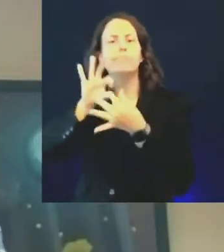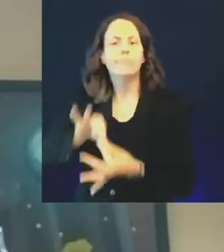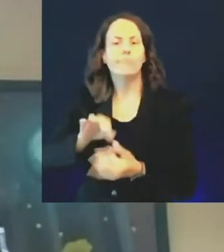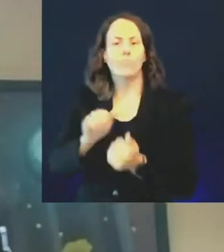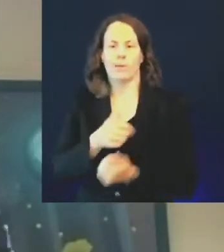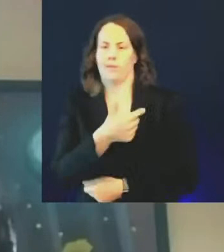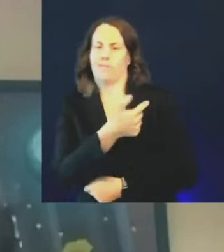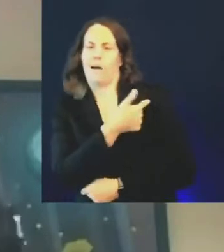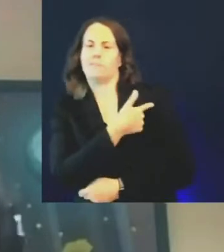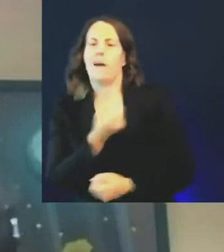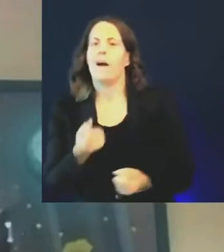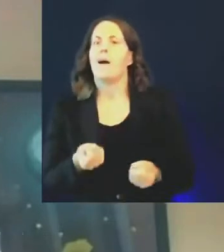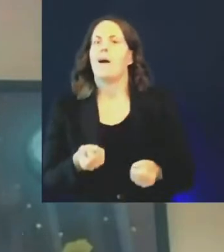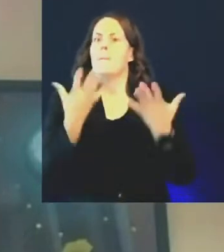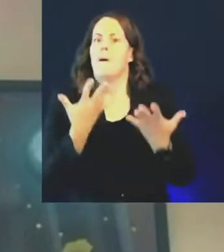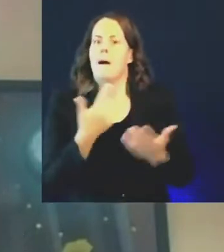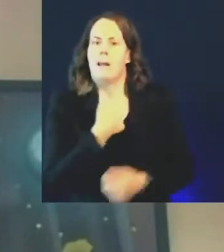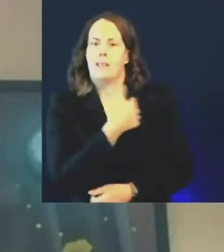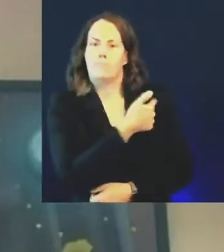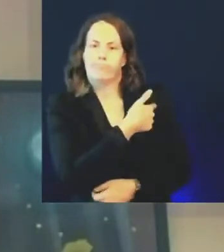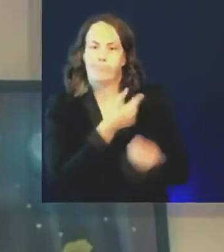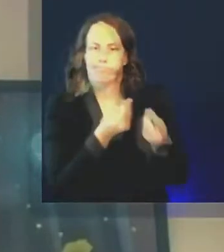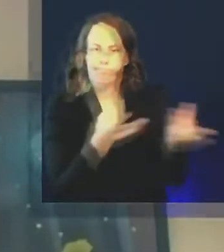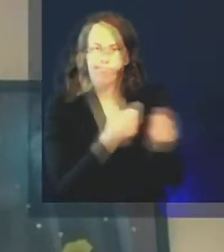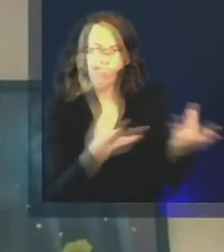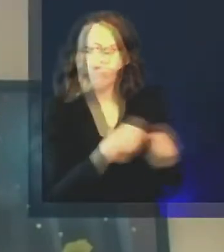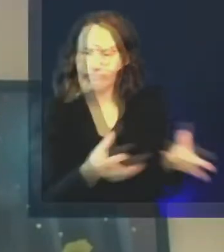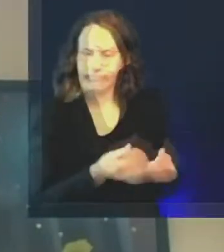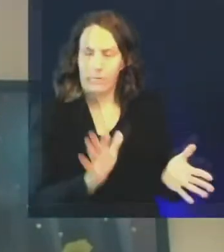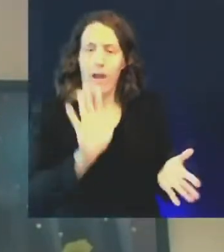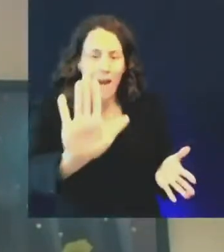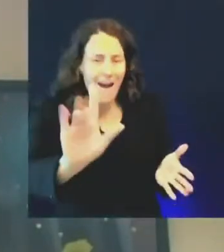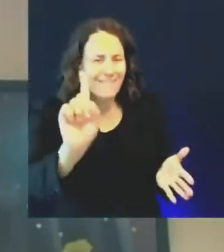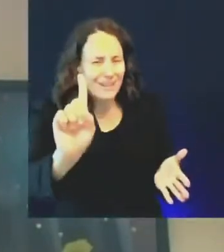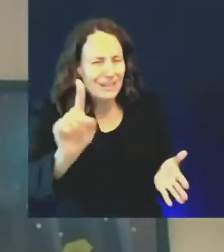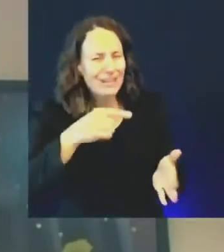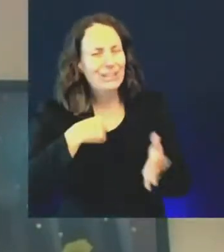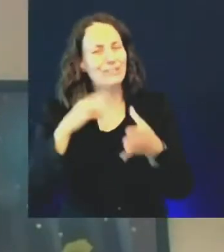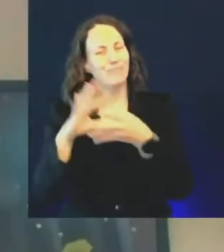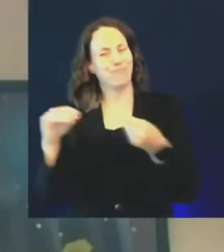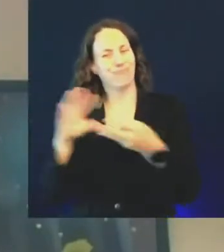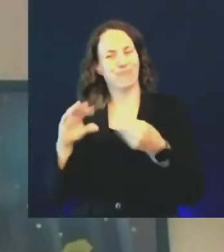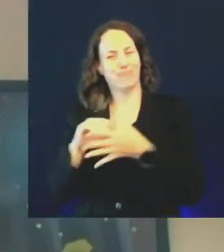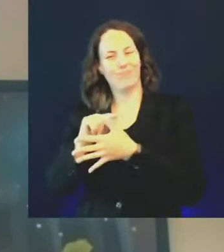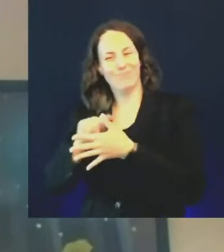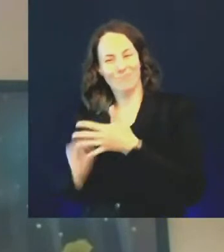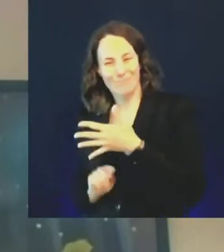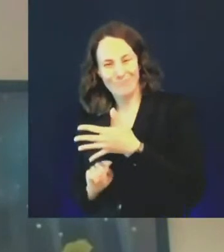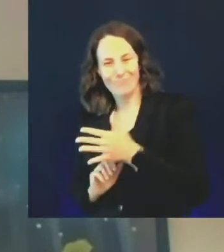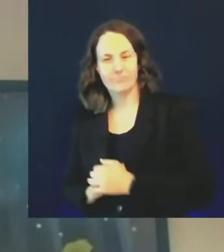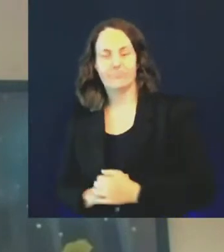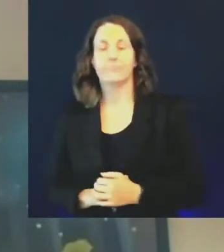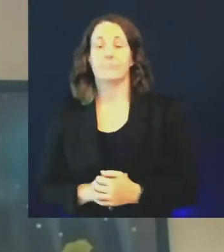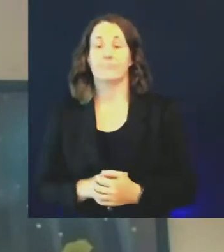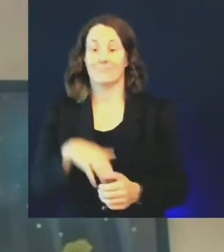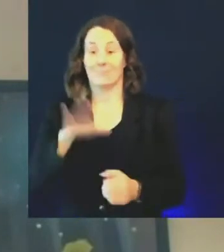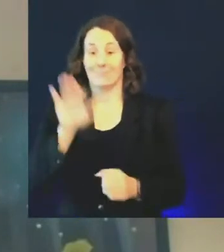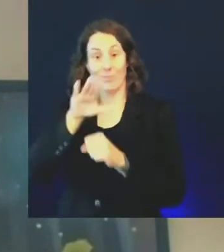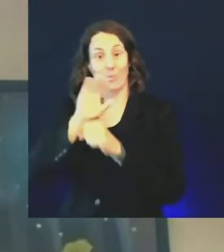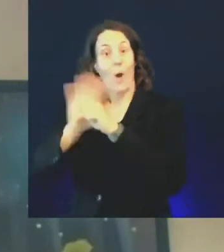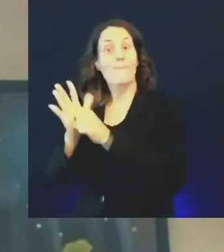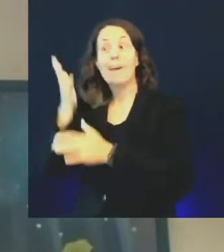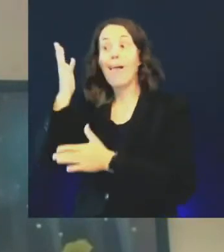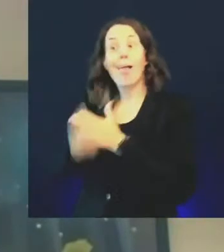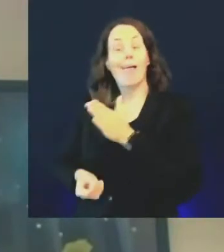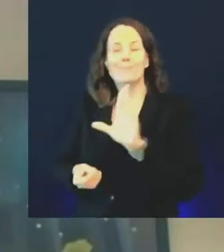sort. COVID-19 is still spreading in our communities. Our current 7-day average of new